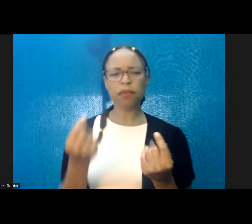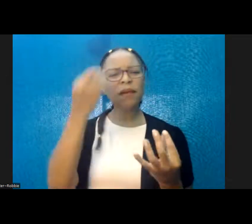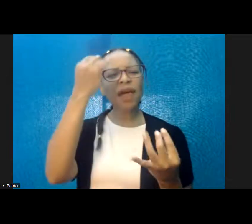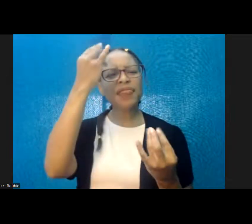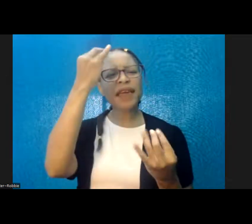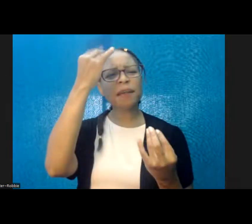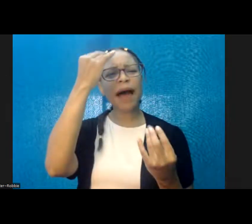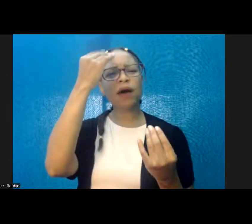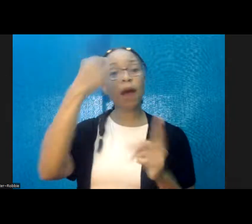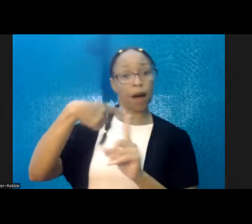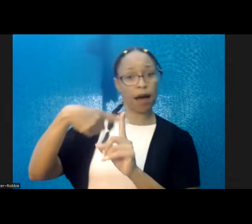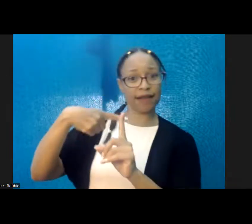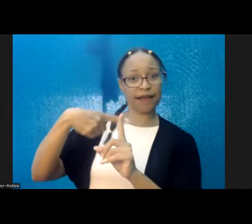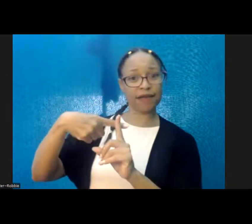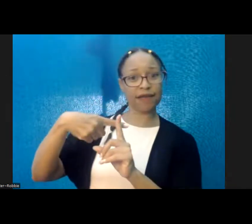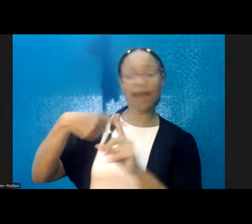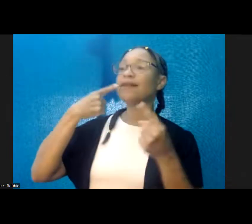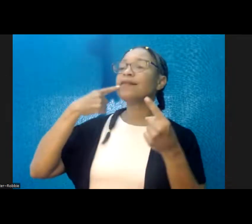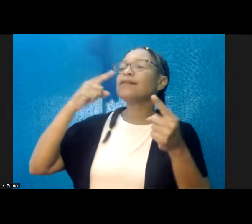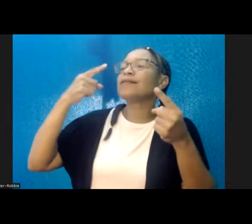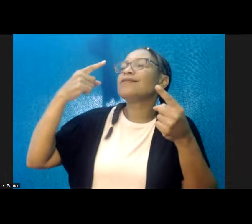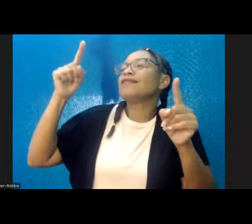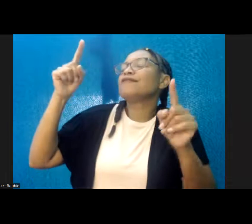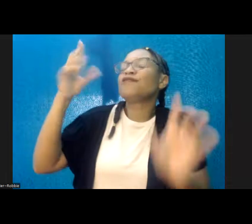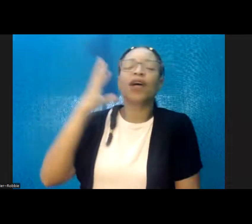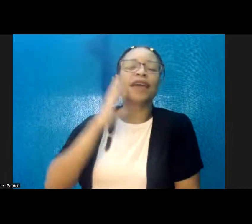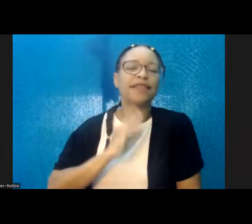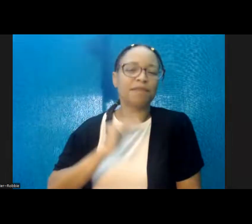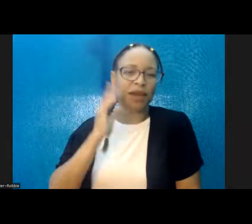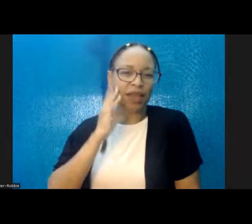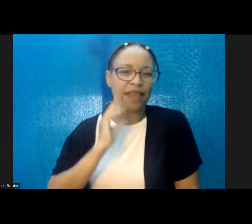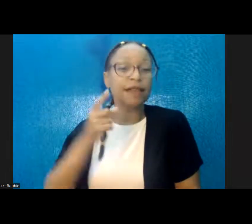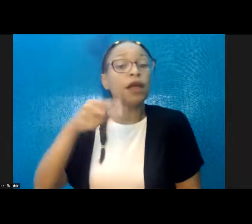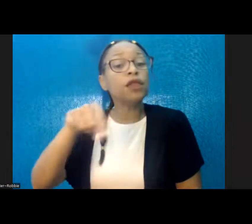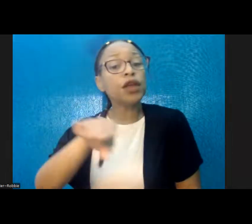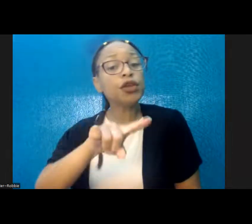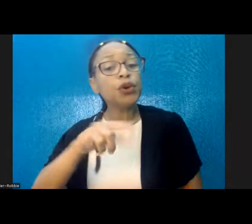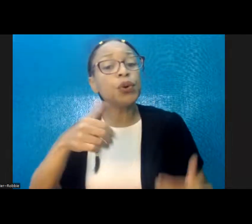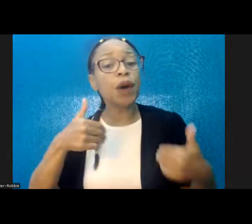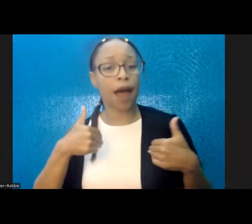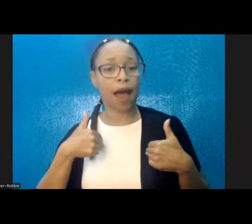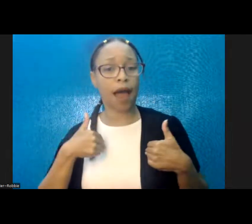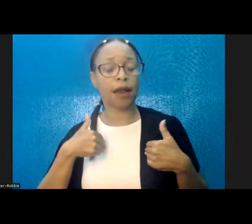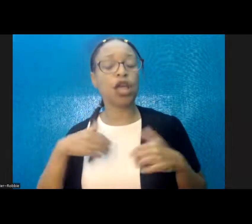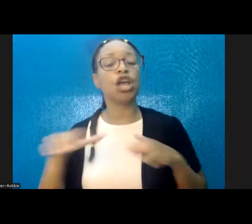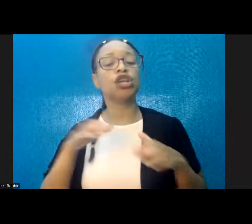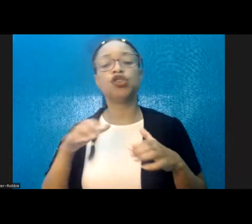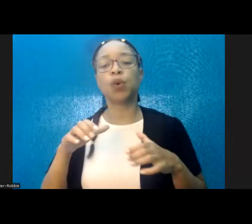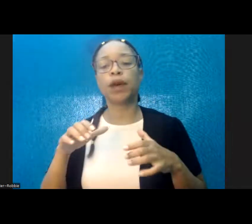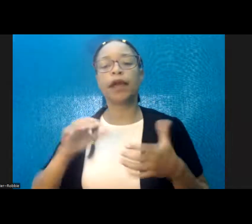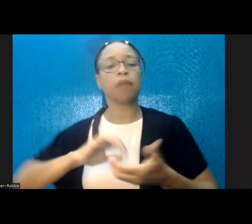a positive, successful experience you've had in doing collective or collaborative